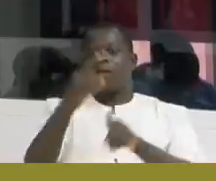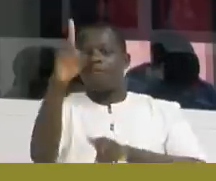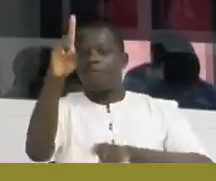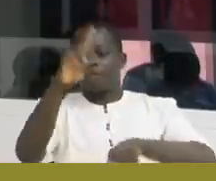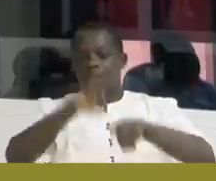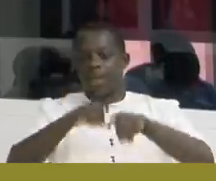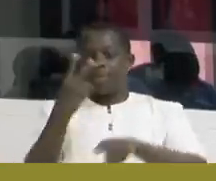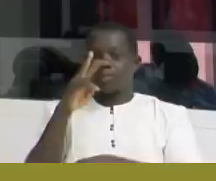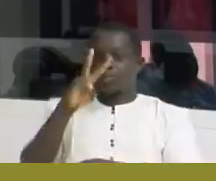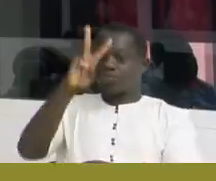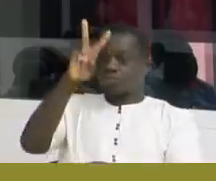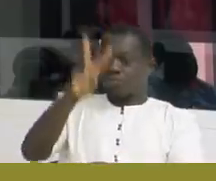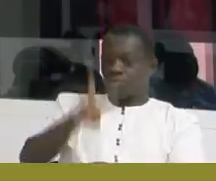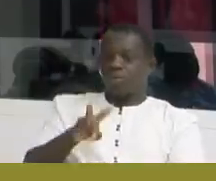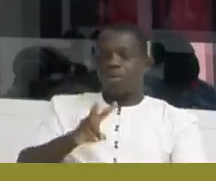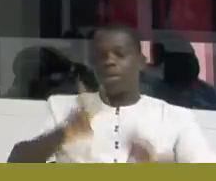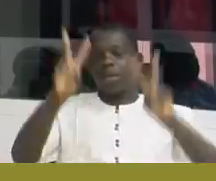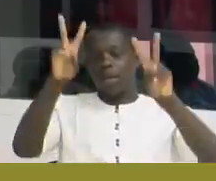appear